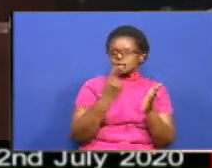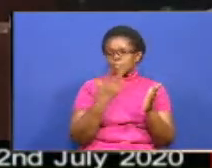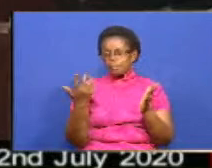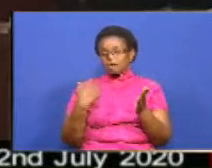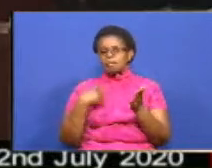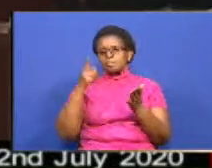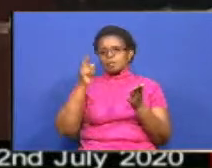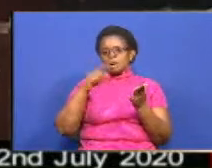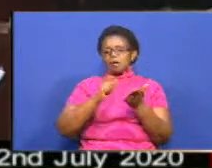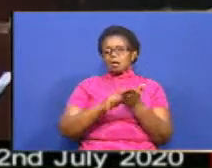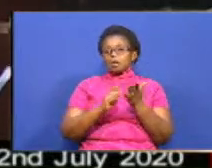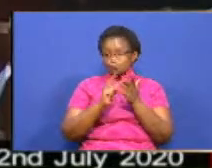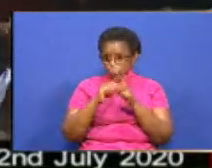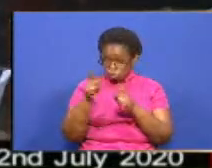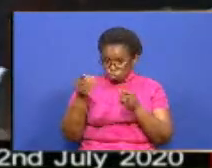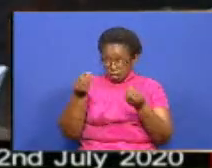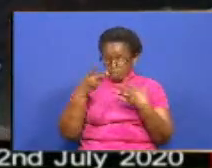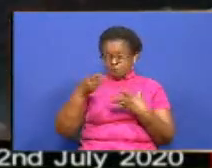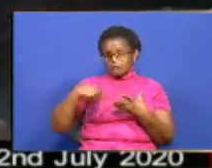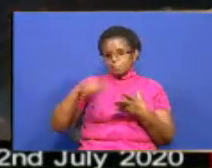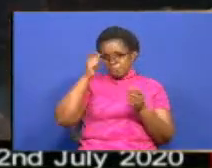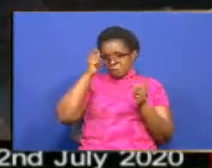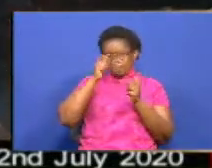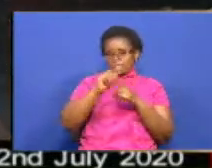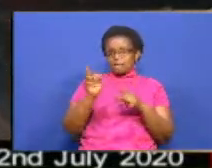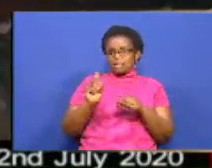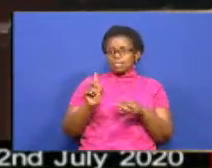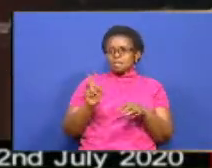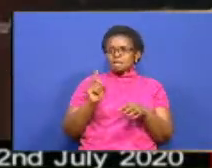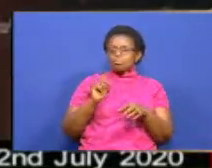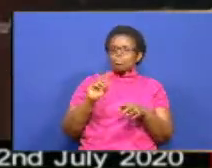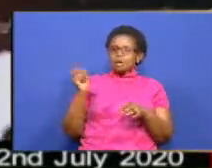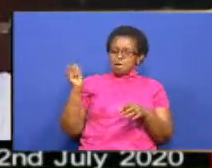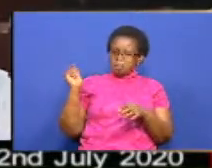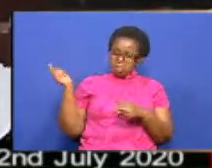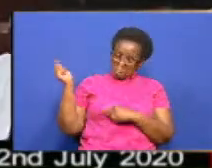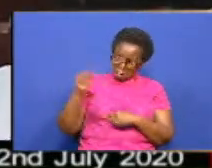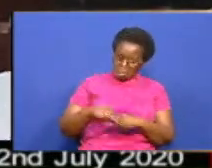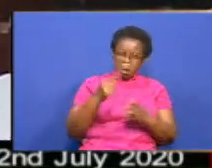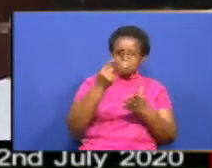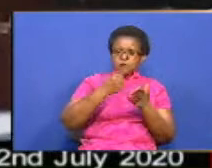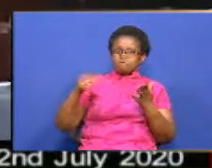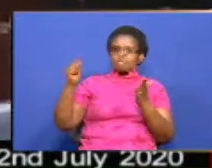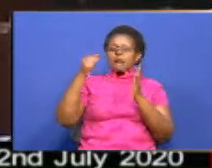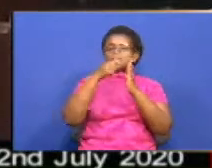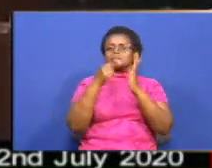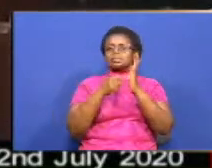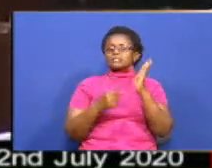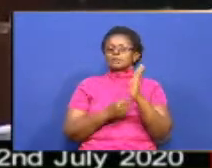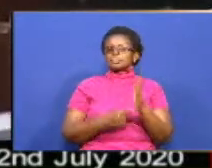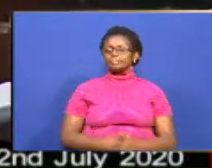you to give us a specific date when we can come and approve this list.